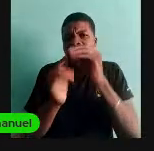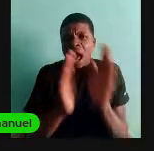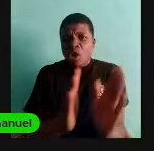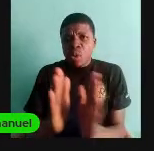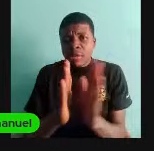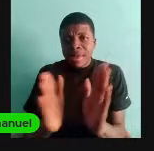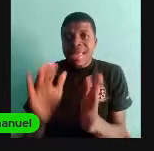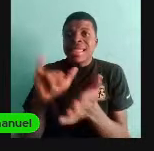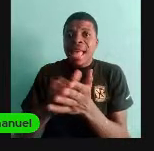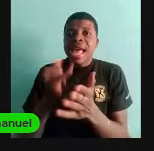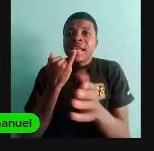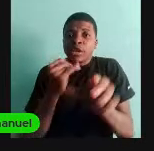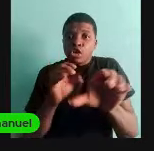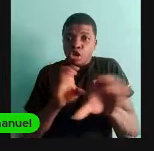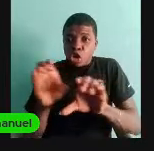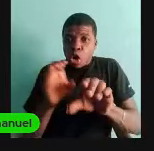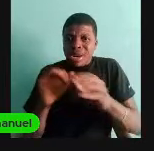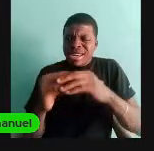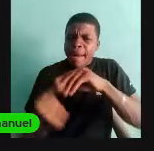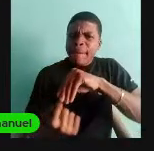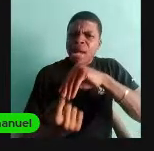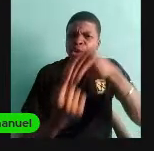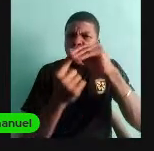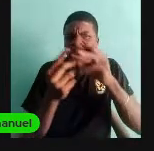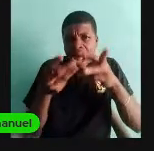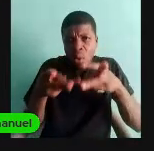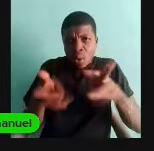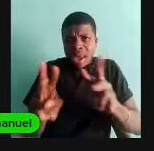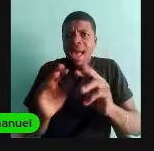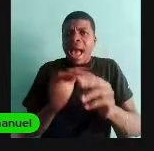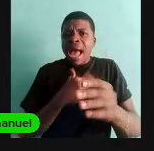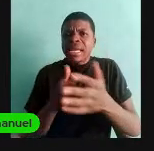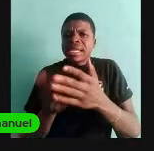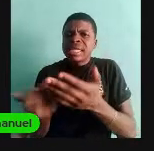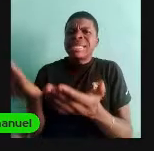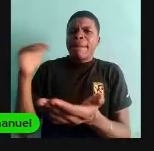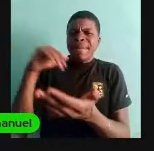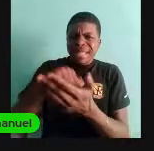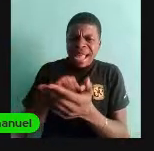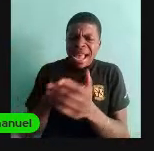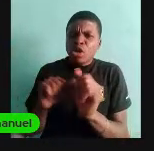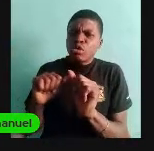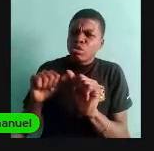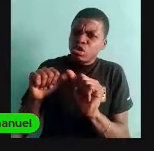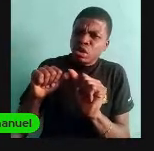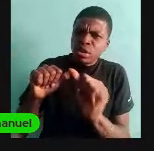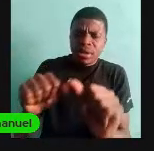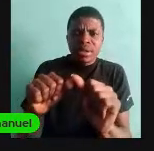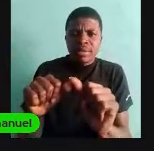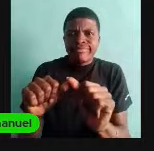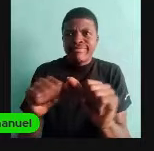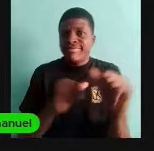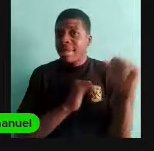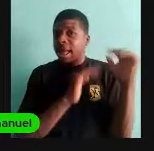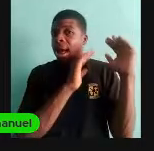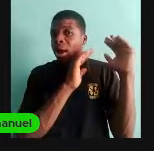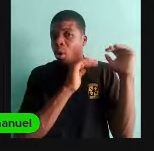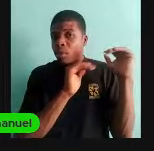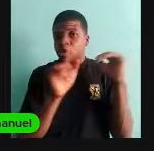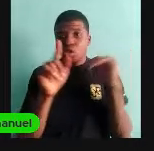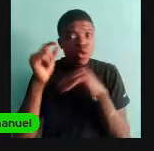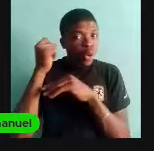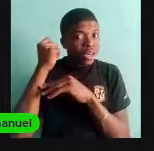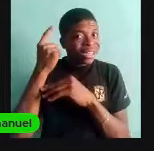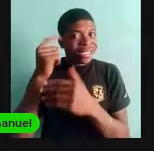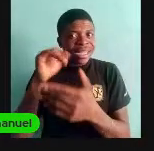repeated over and over and over again. I hope you got that lesson right. So you know